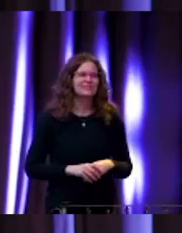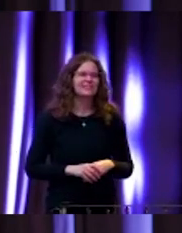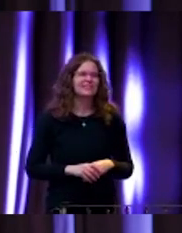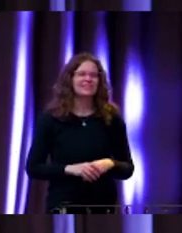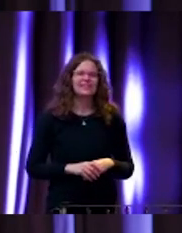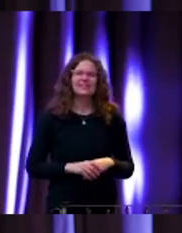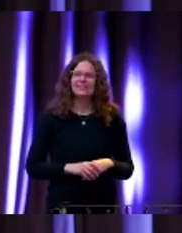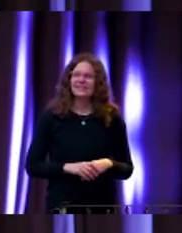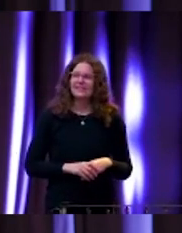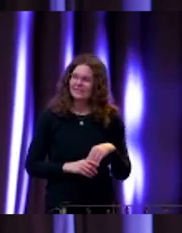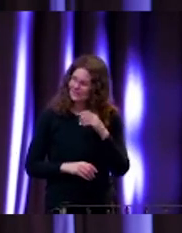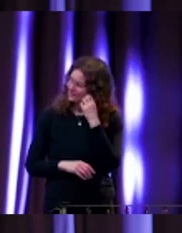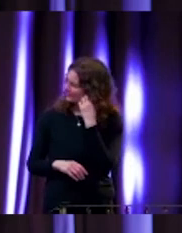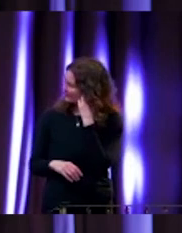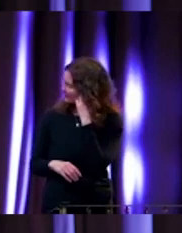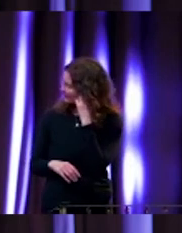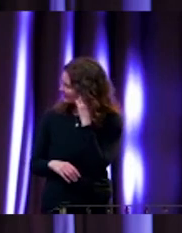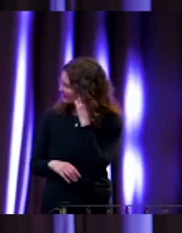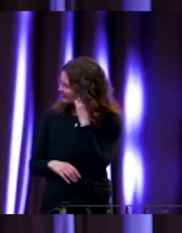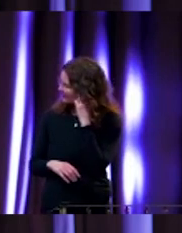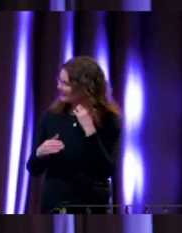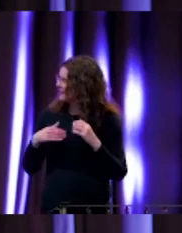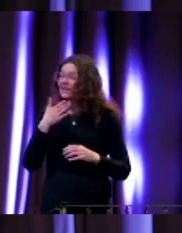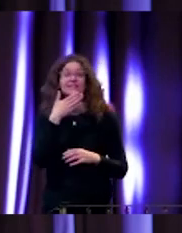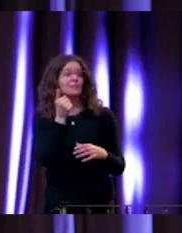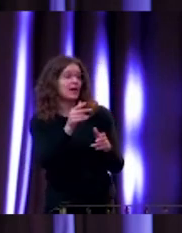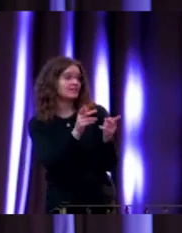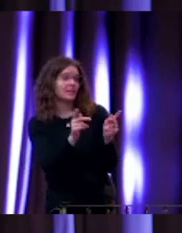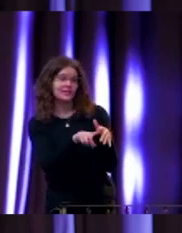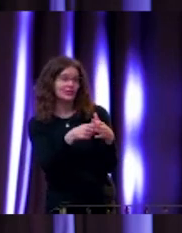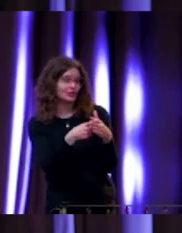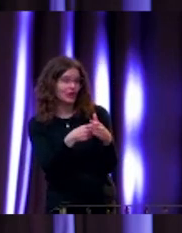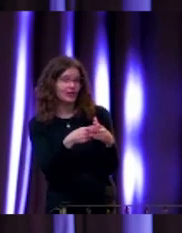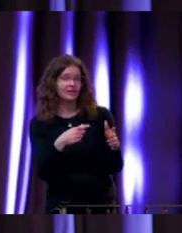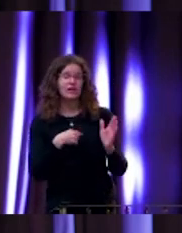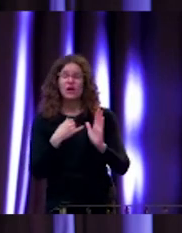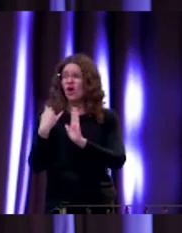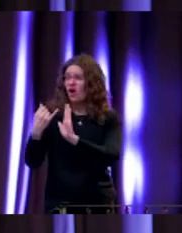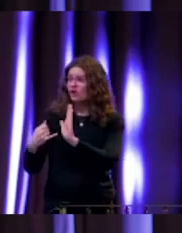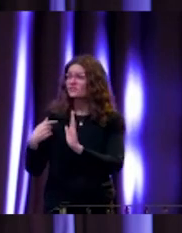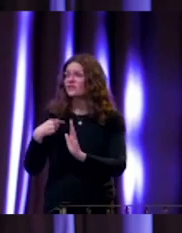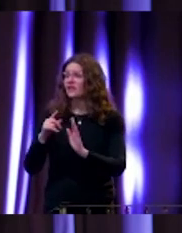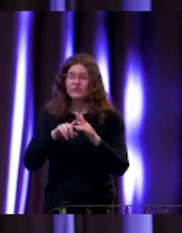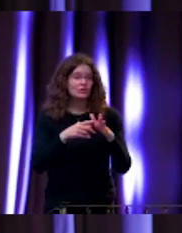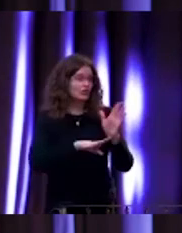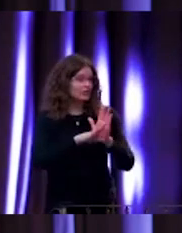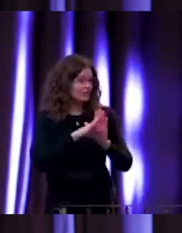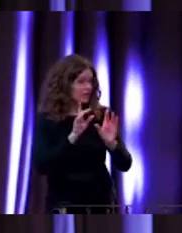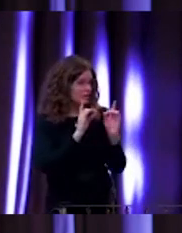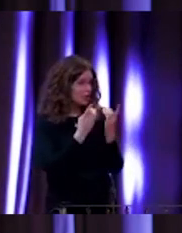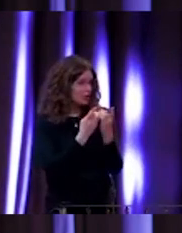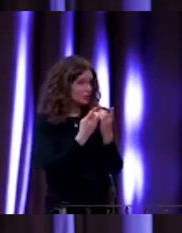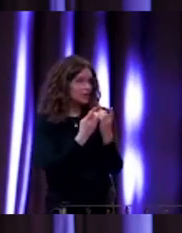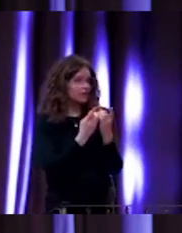yeah, lots of history and fundraising. I think it's actually one of the best places to start in the arts is if you start in the development department, it's a